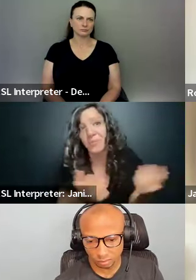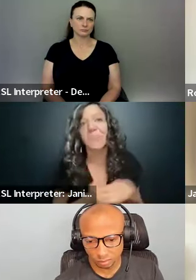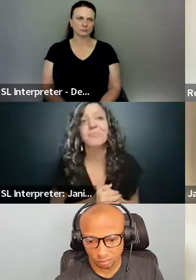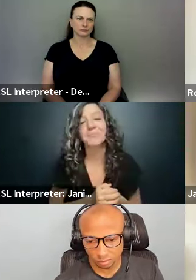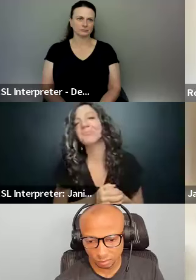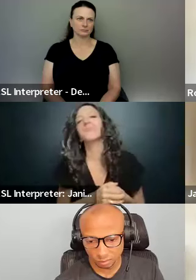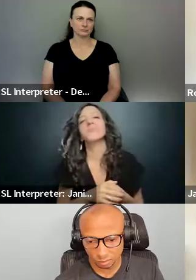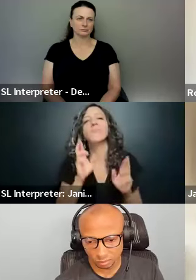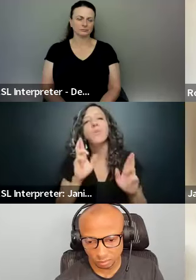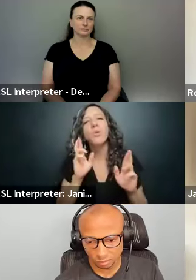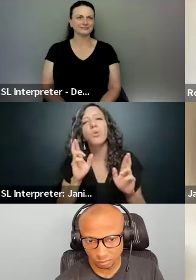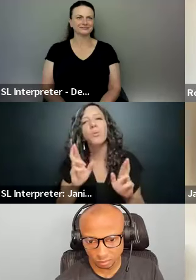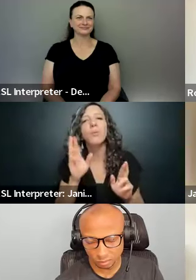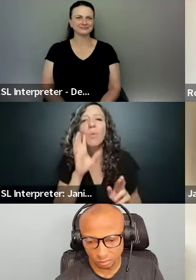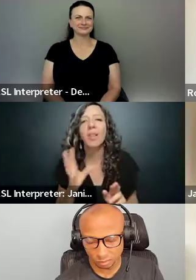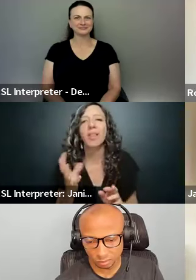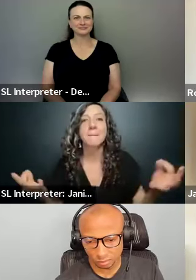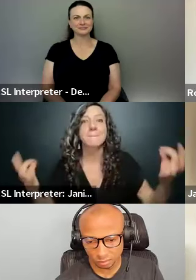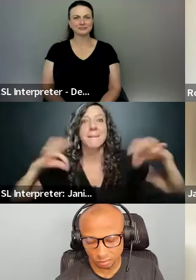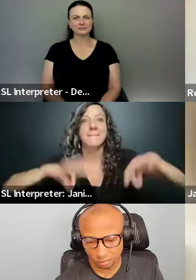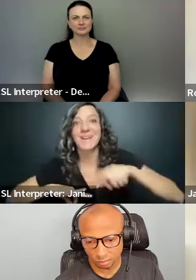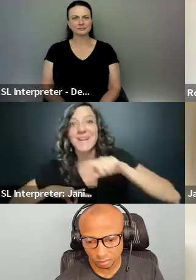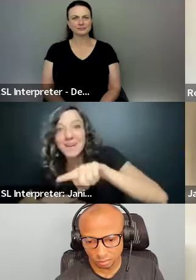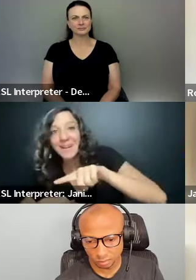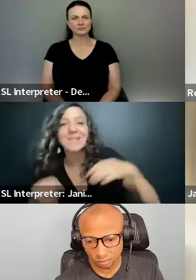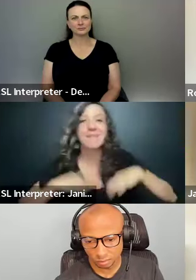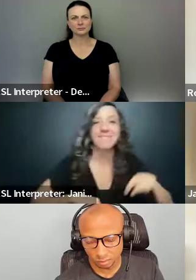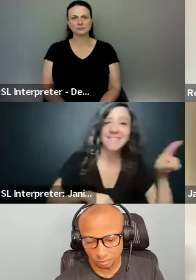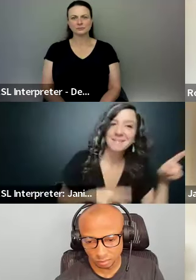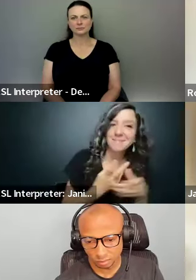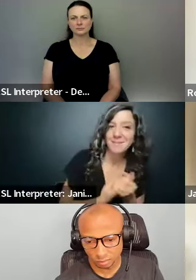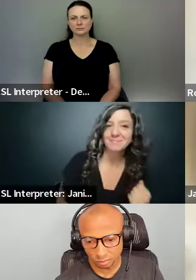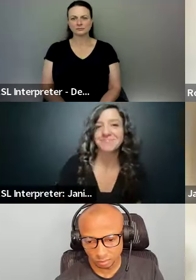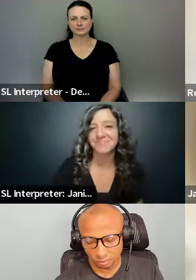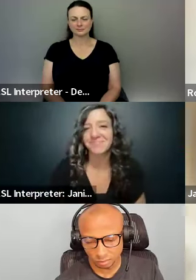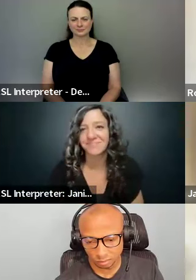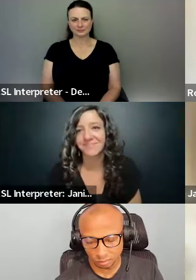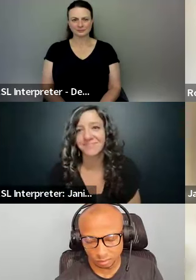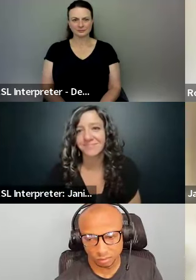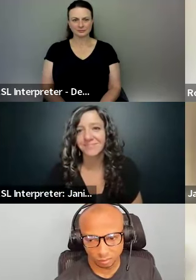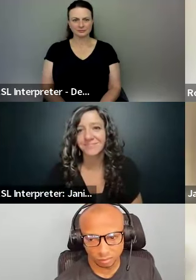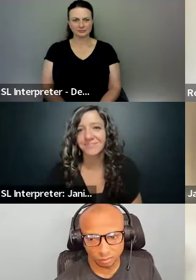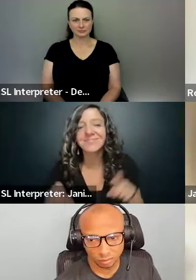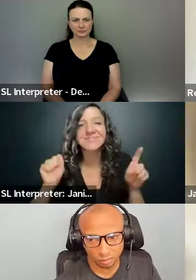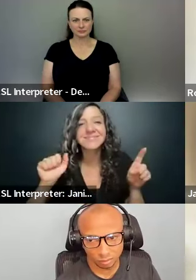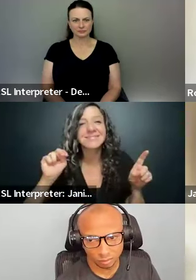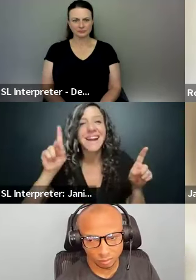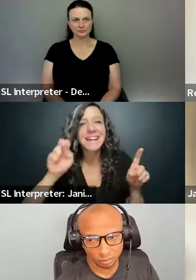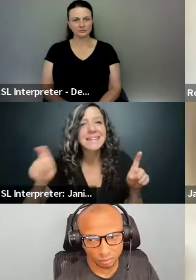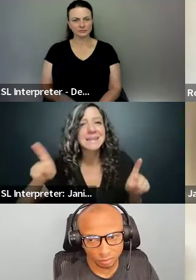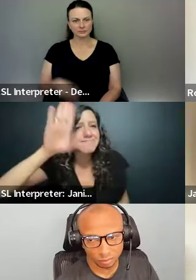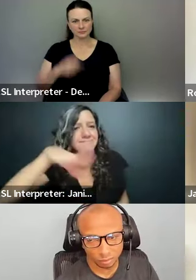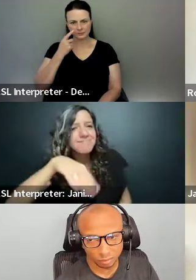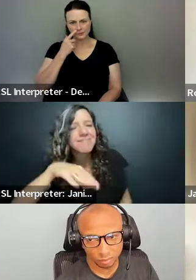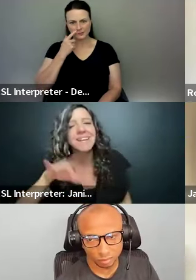it should be, hopefully it will be a win-win. Okay, Karen. So it